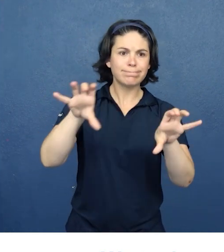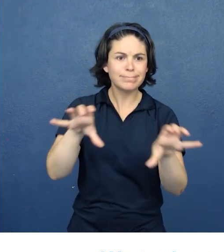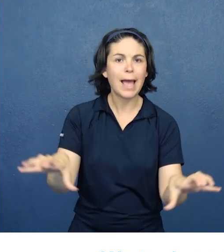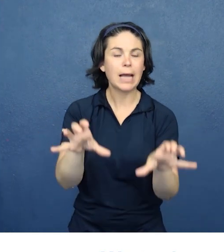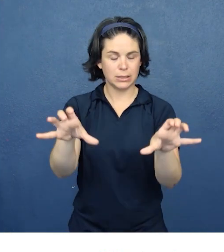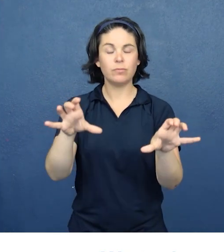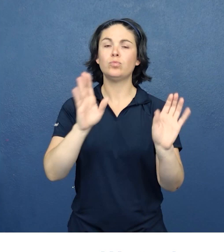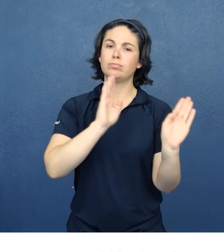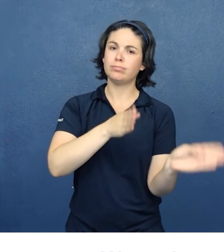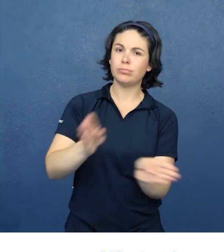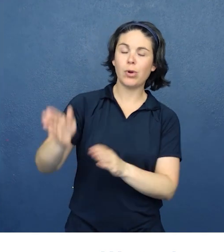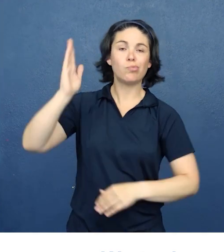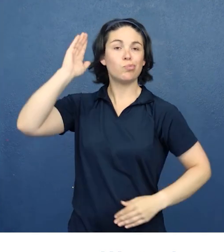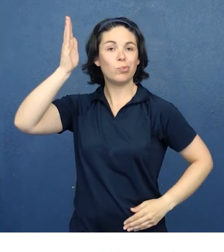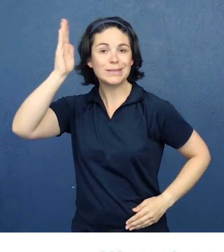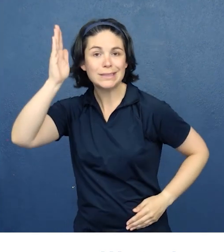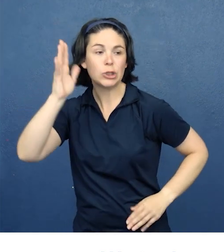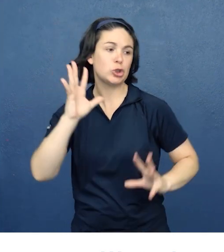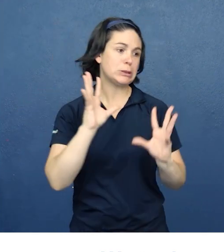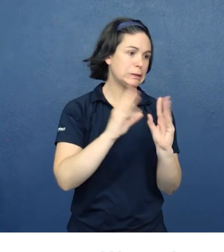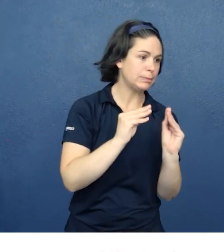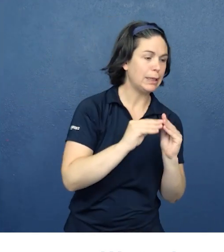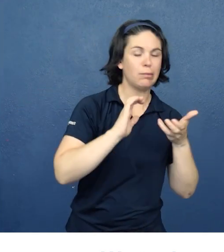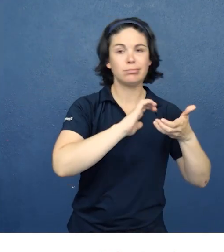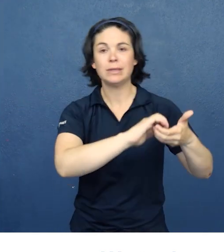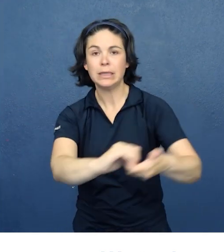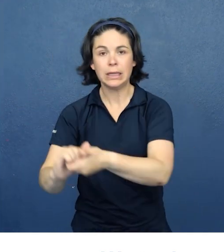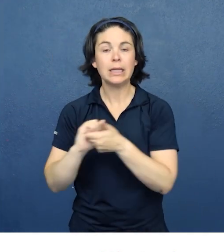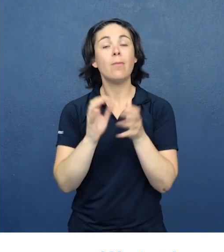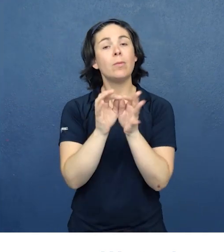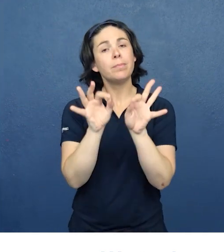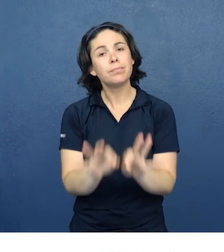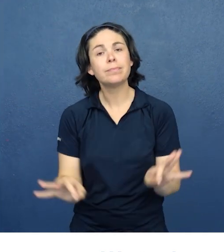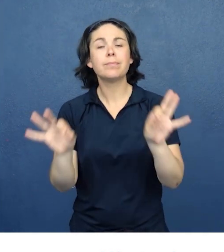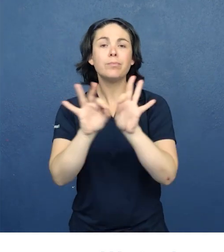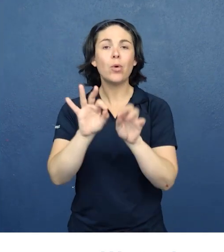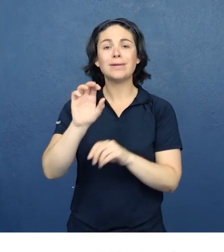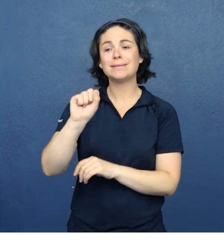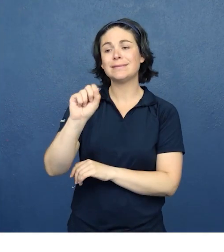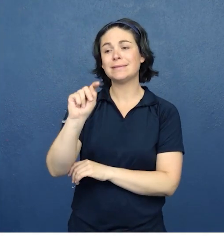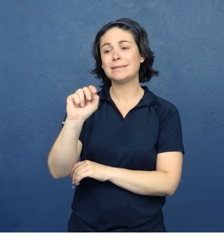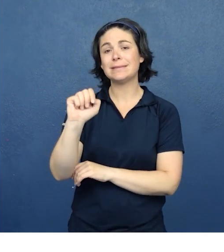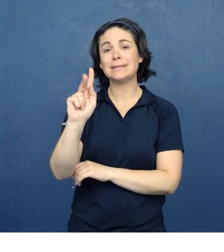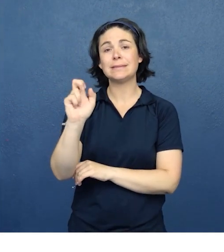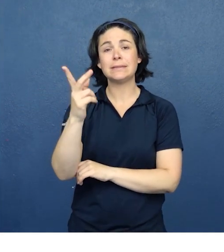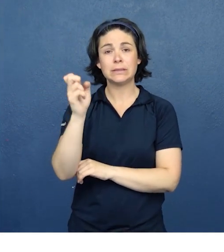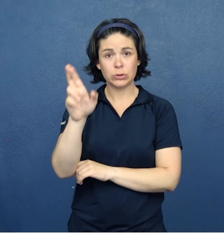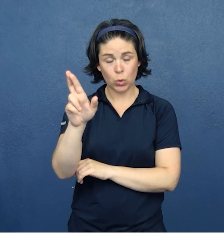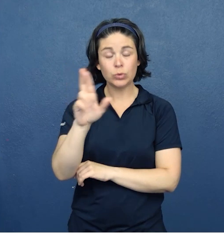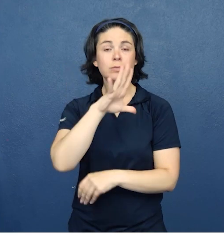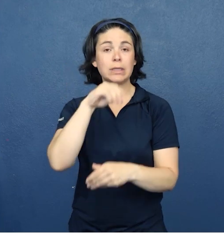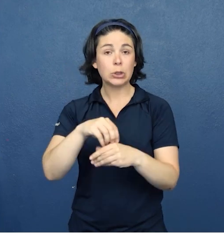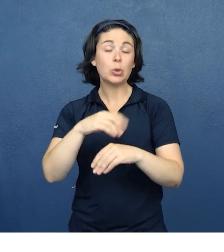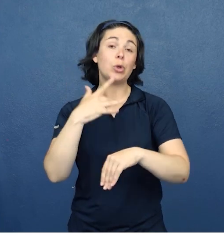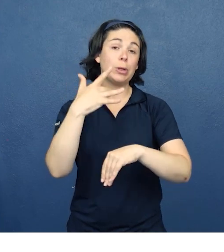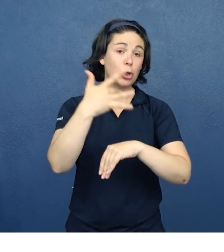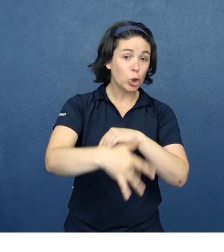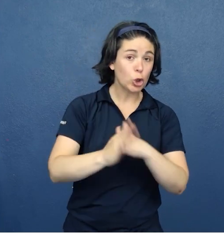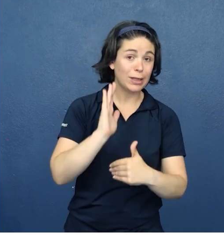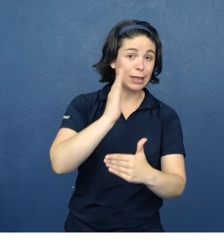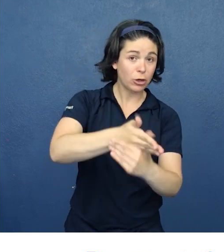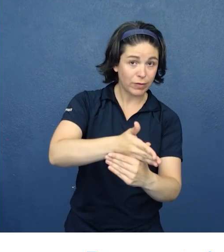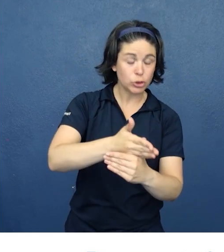organizing presentation, meetings, and collaborations with key stakeholders, including prevention and early intervention